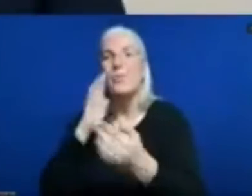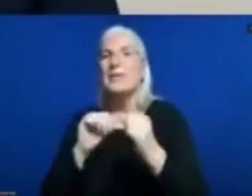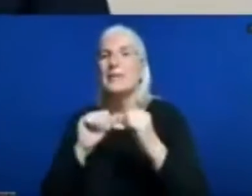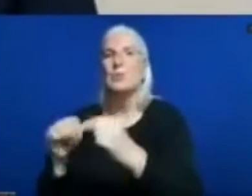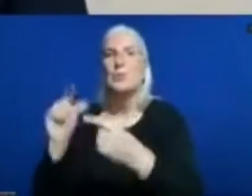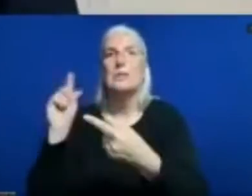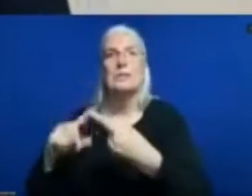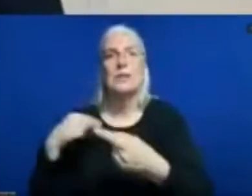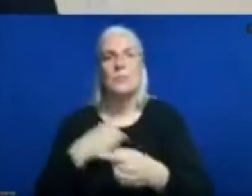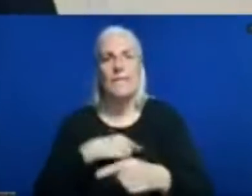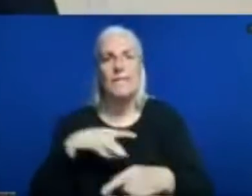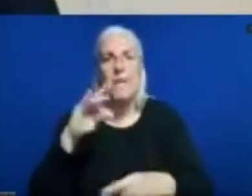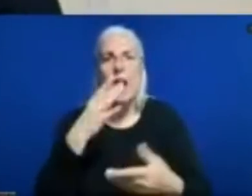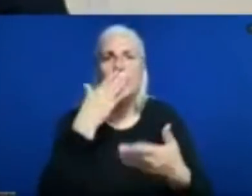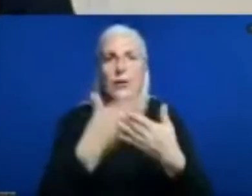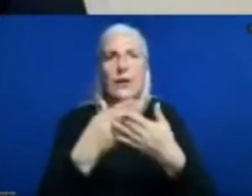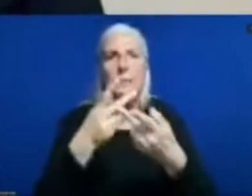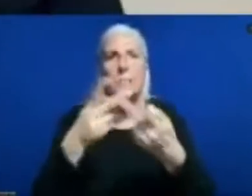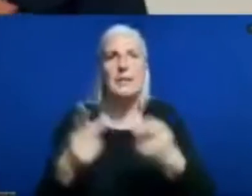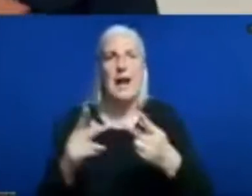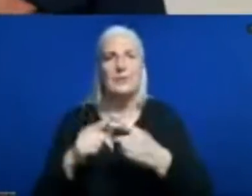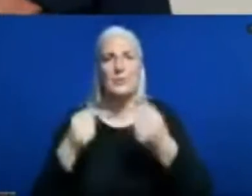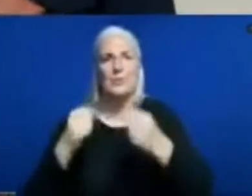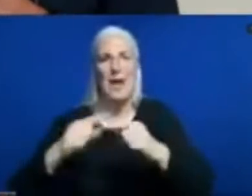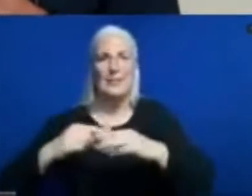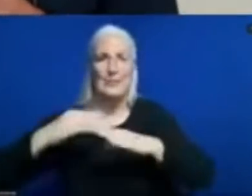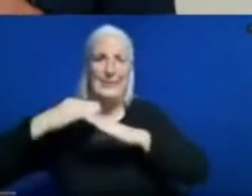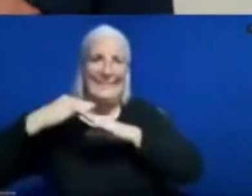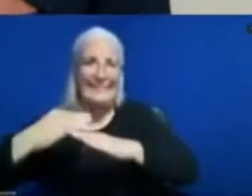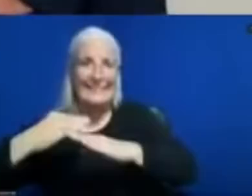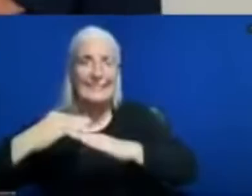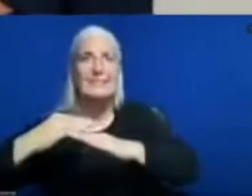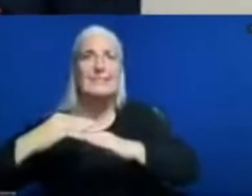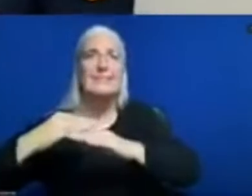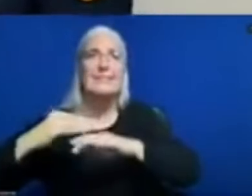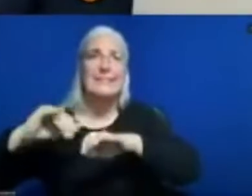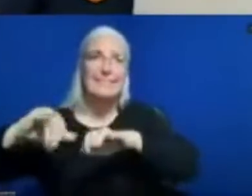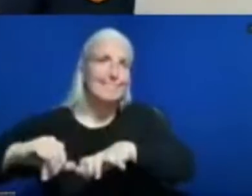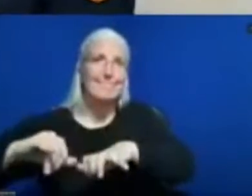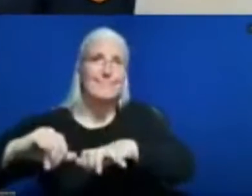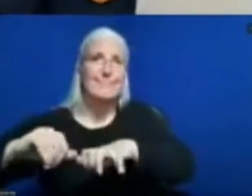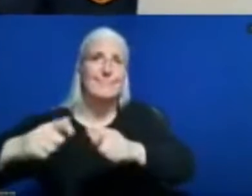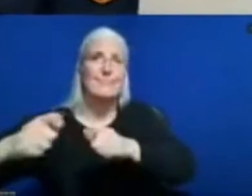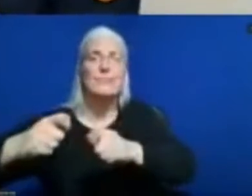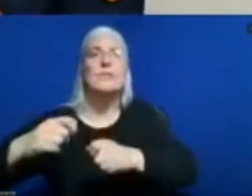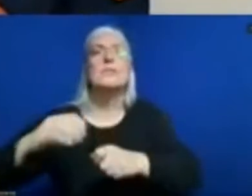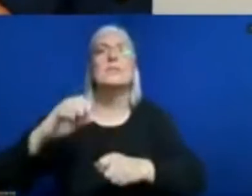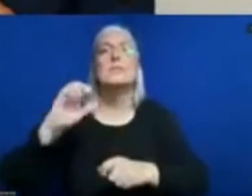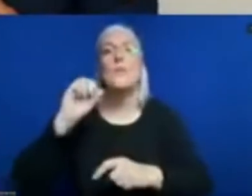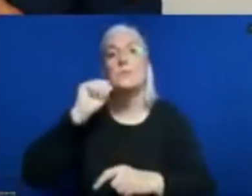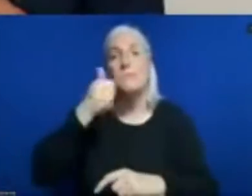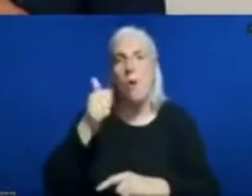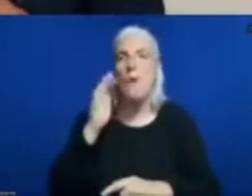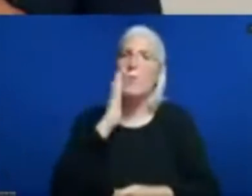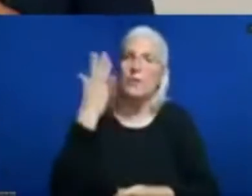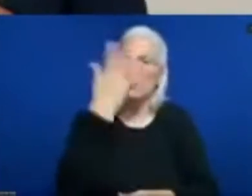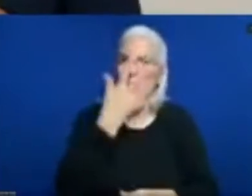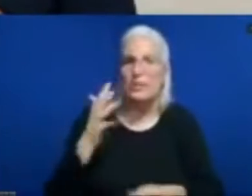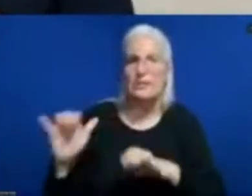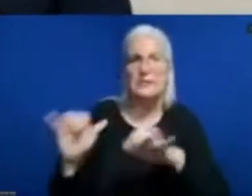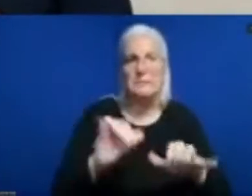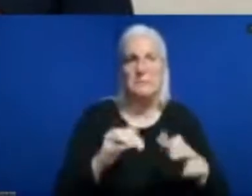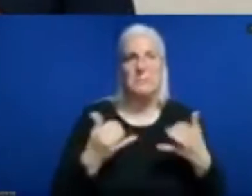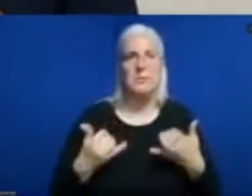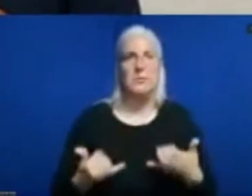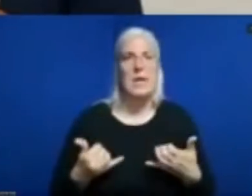continued activity, much like we saw today, primarily due to that northeast winds that we experienced. We did clear that smoke out, but it did allow the